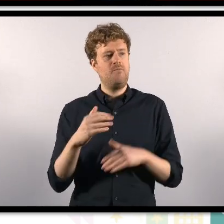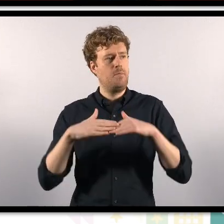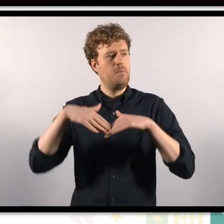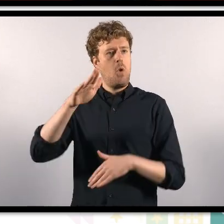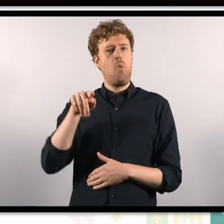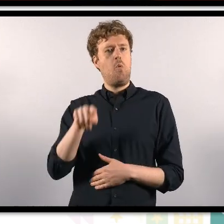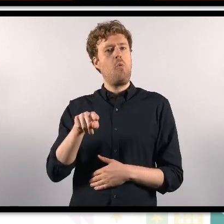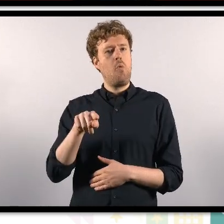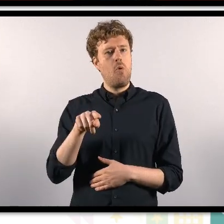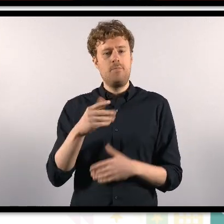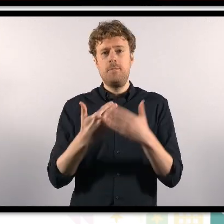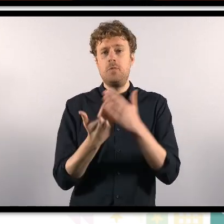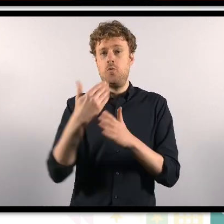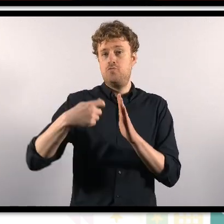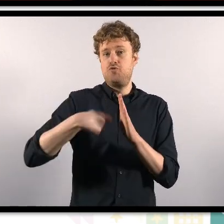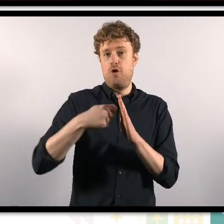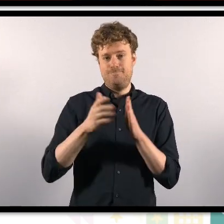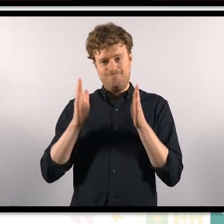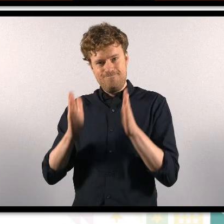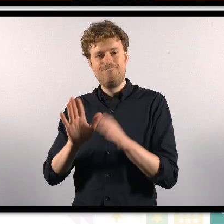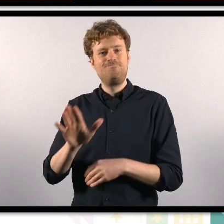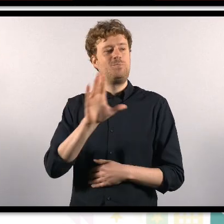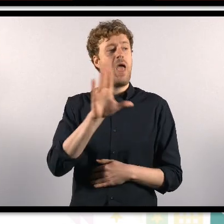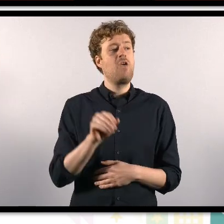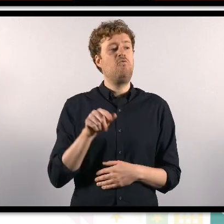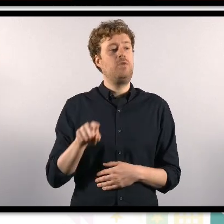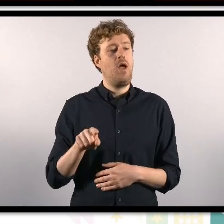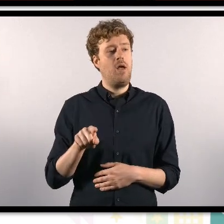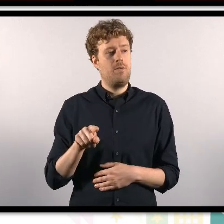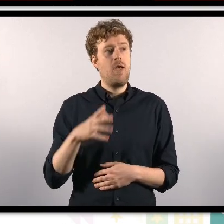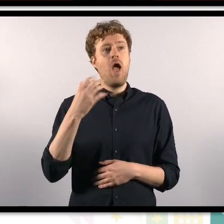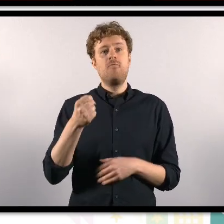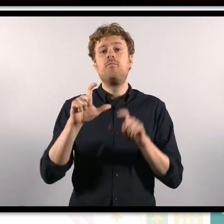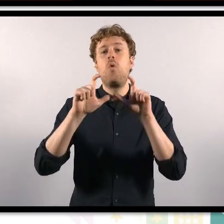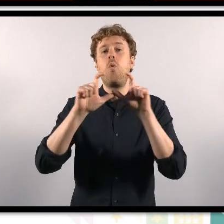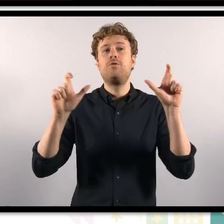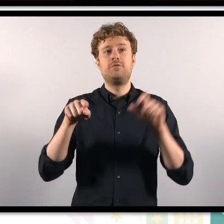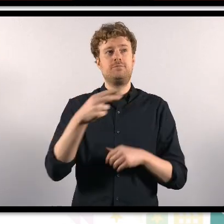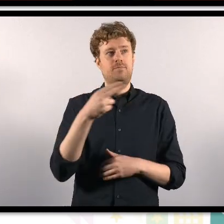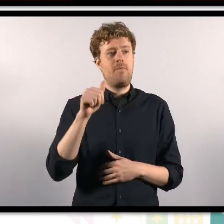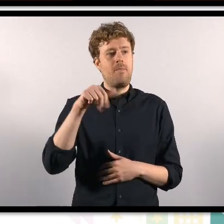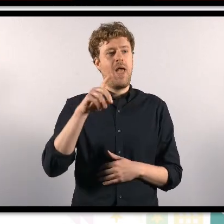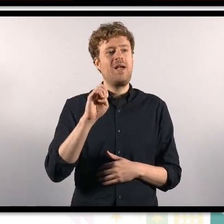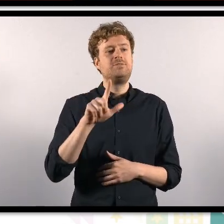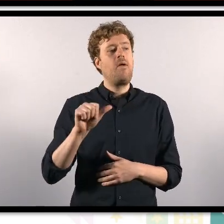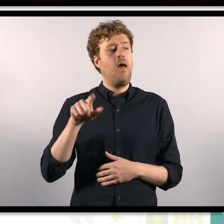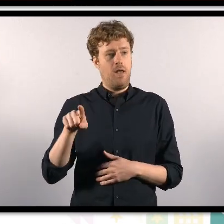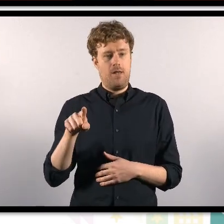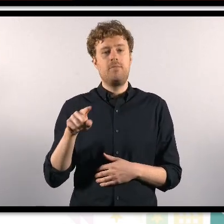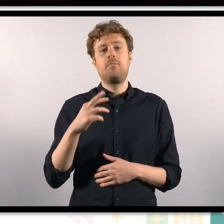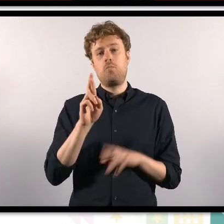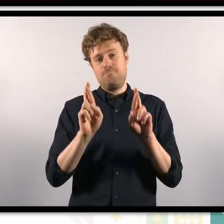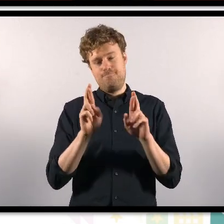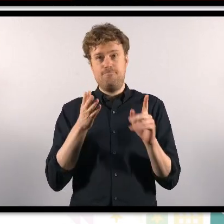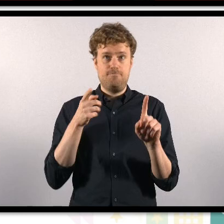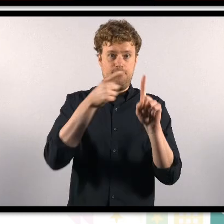folks in Africa on cloud native technology, particularly starting with the KCNA and early Kubernetes training. When we